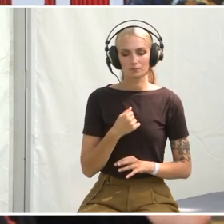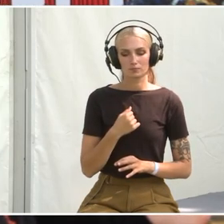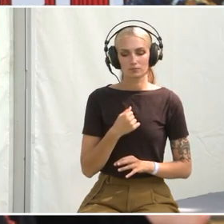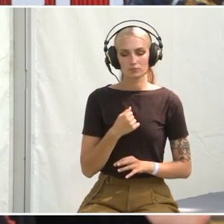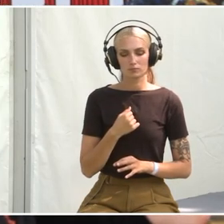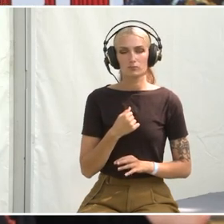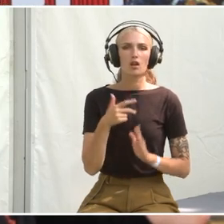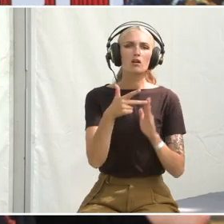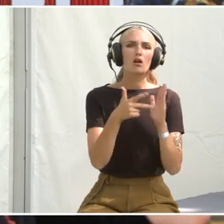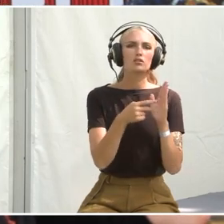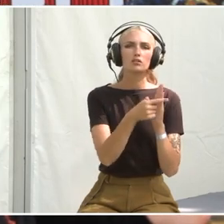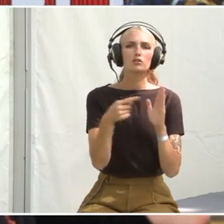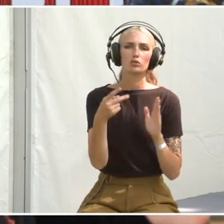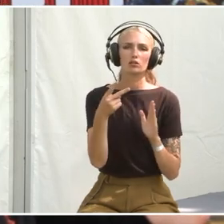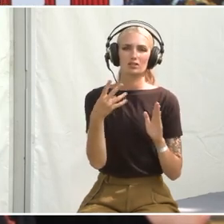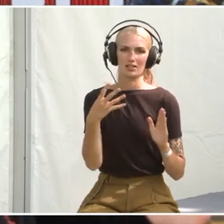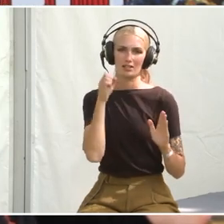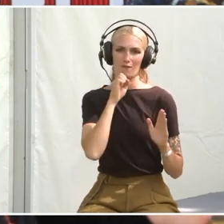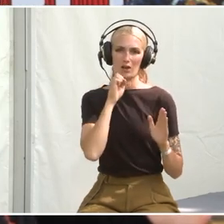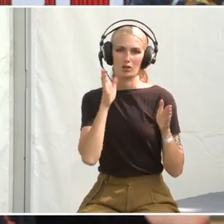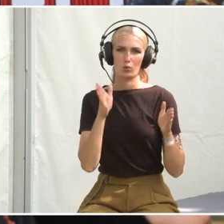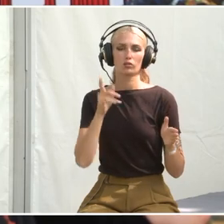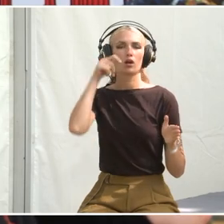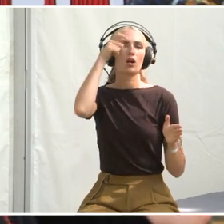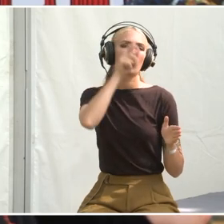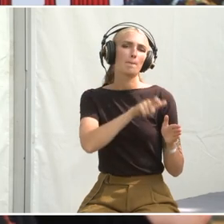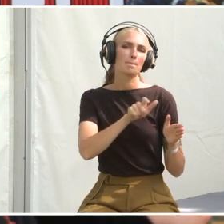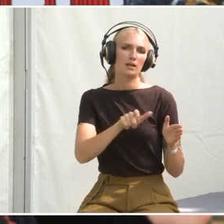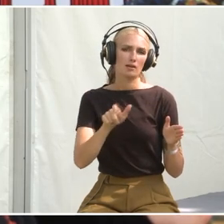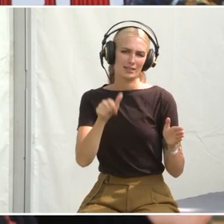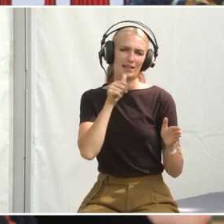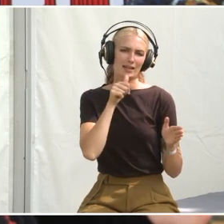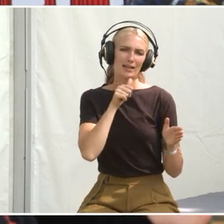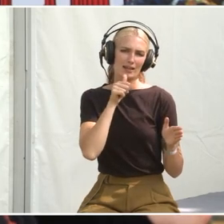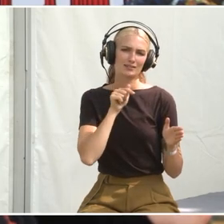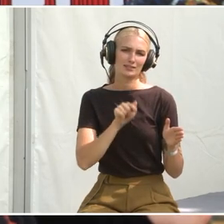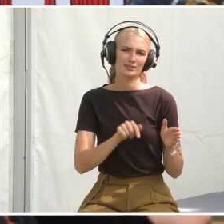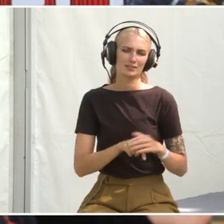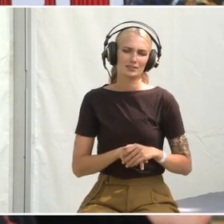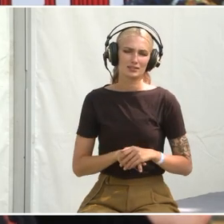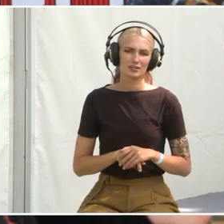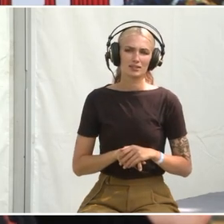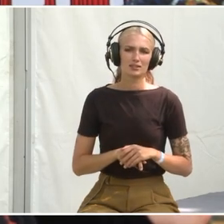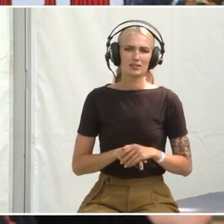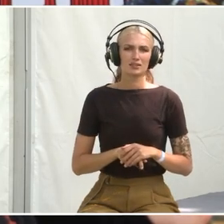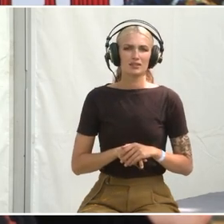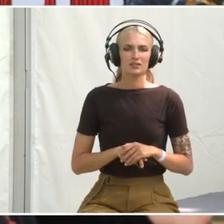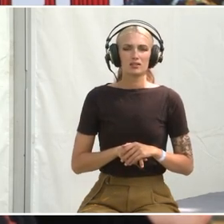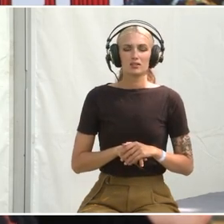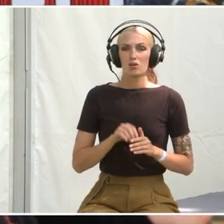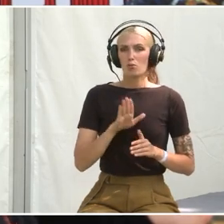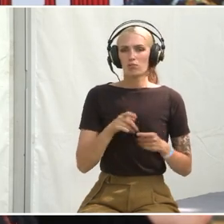actually 18 to 24 is mainly students, at least in Estonia. There's a lot of